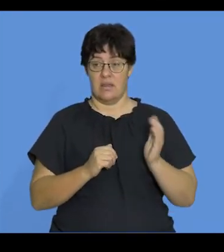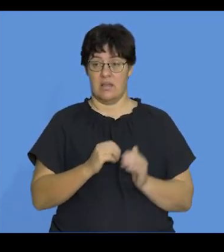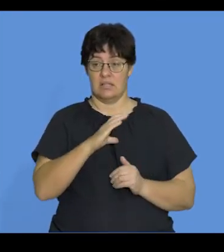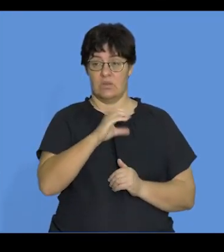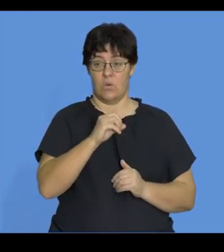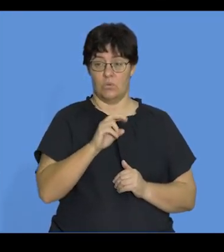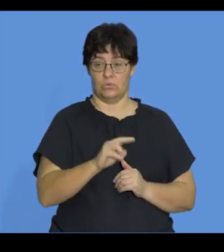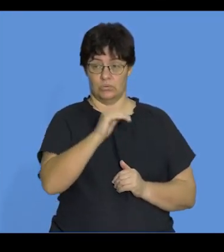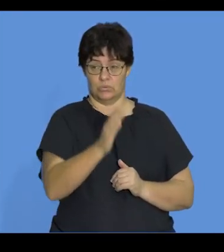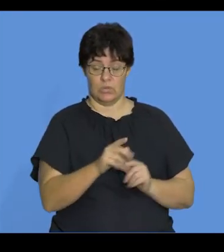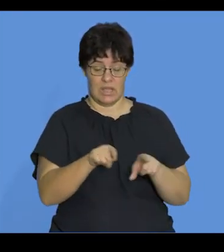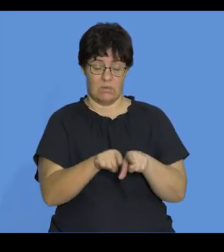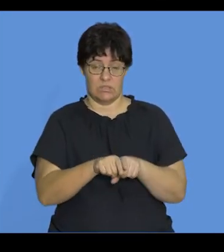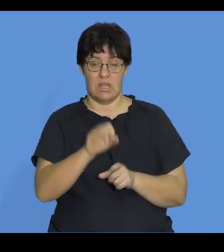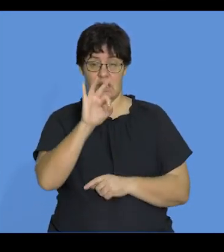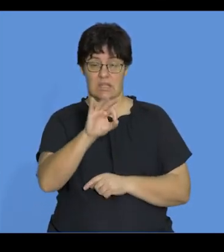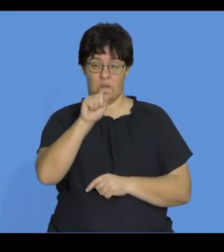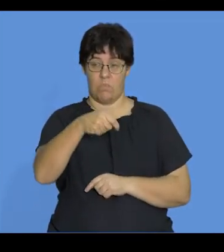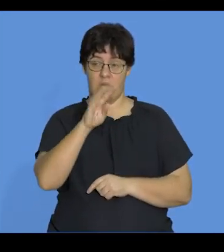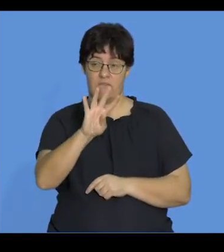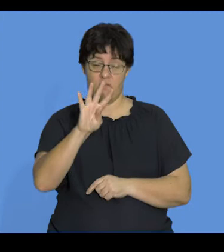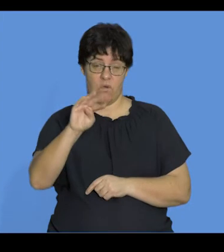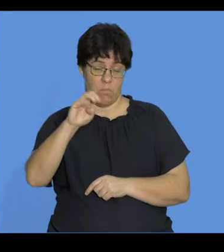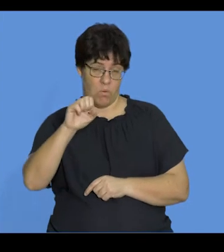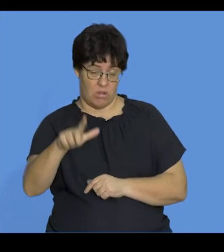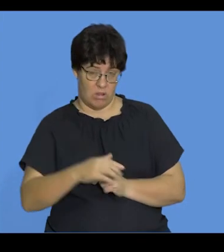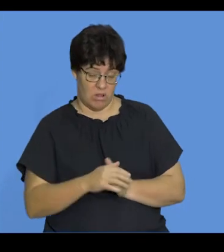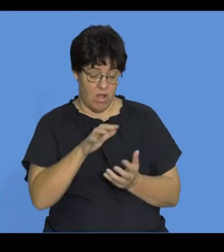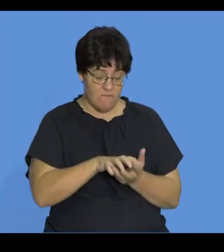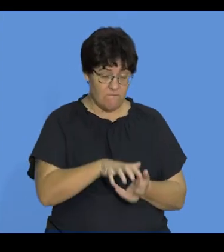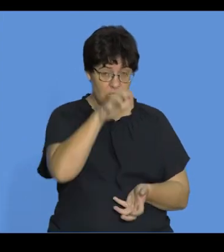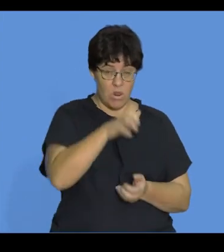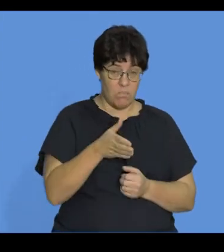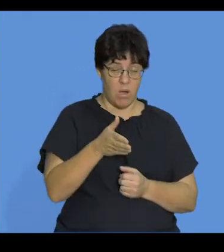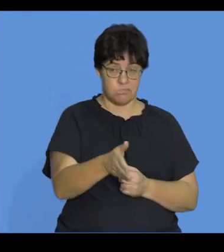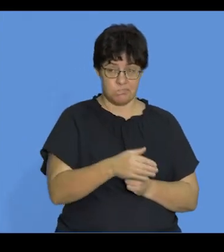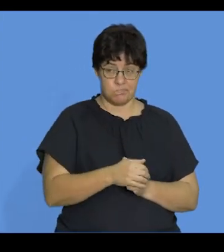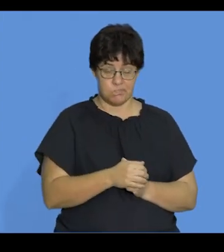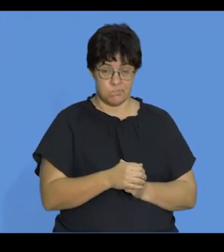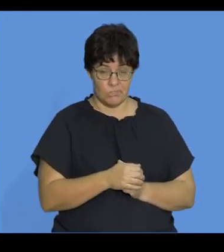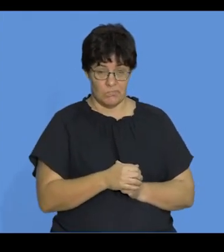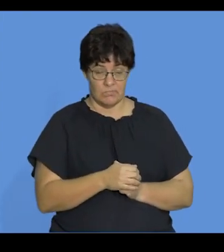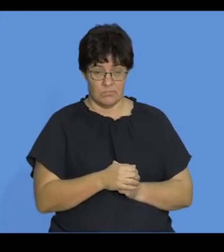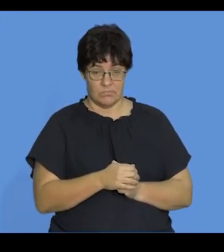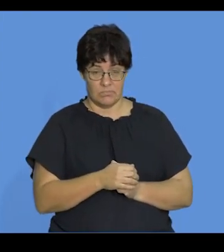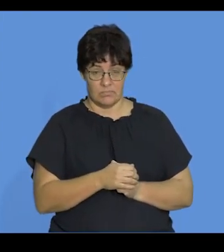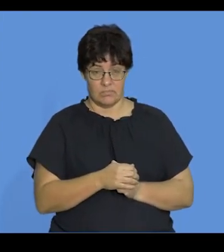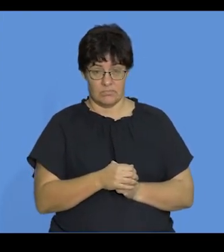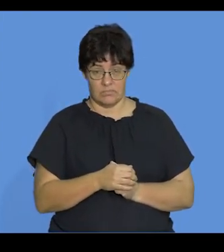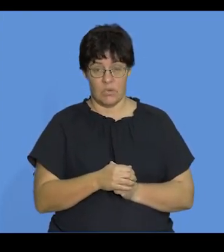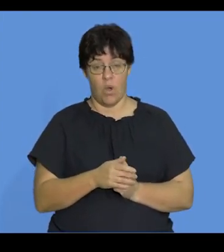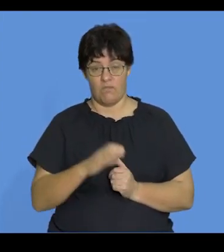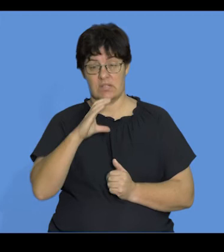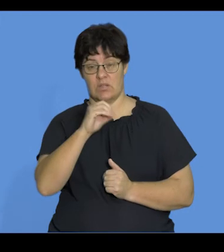to 3.44 moles, okay, what volume will be occupied by that number of moles